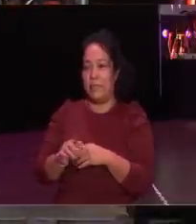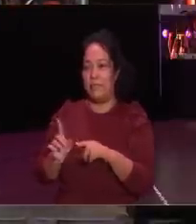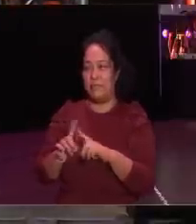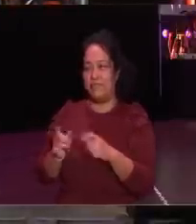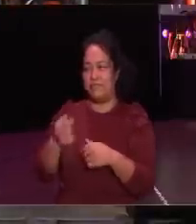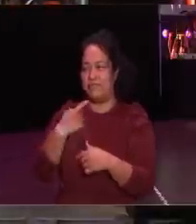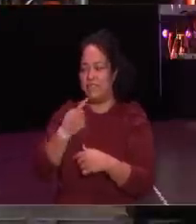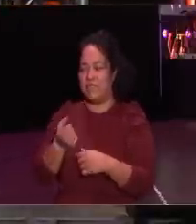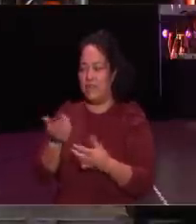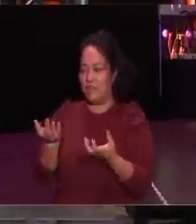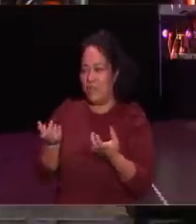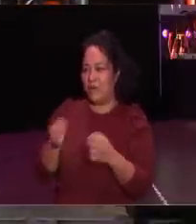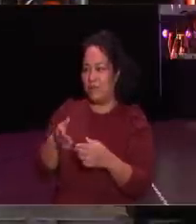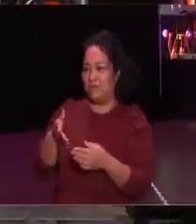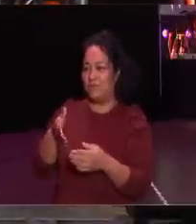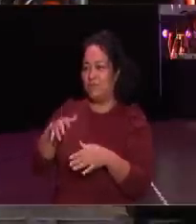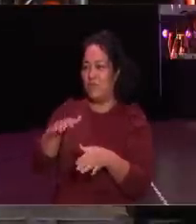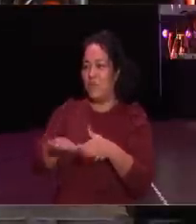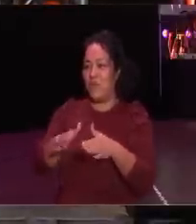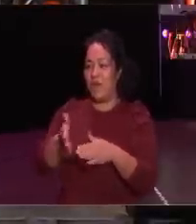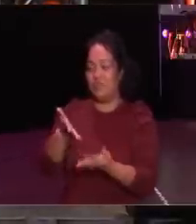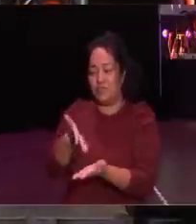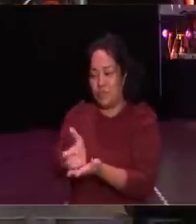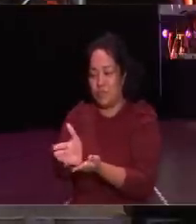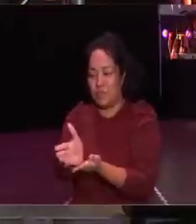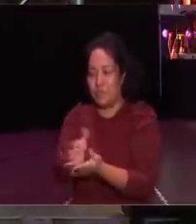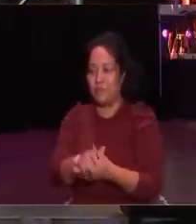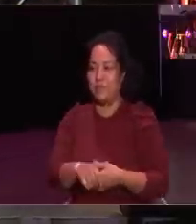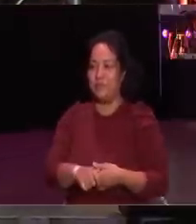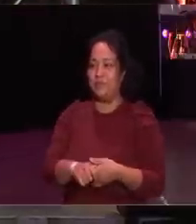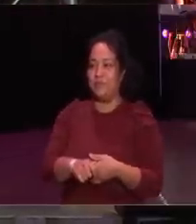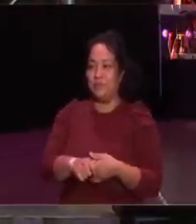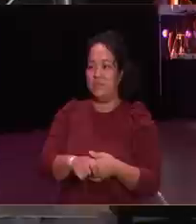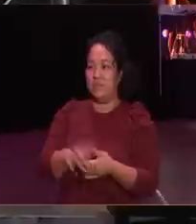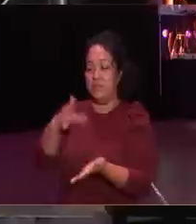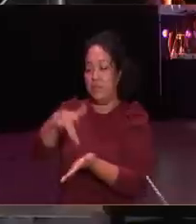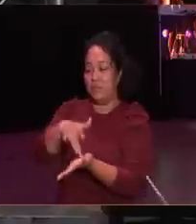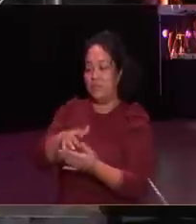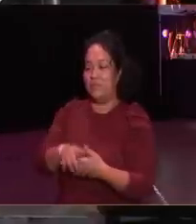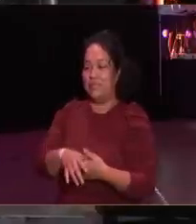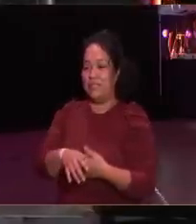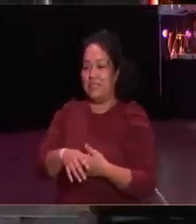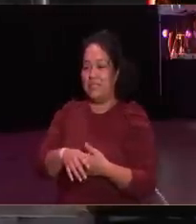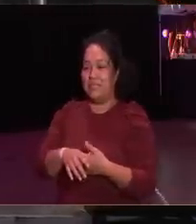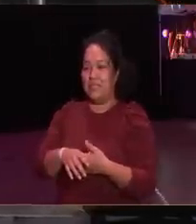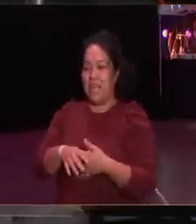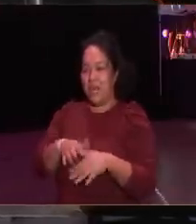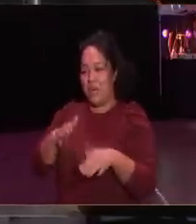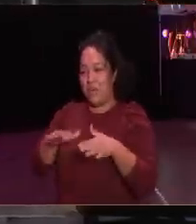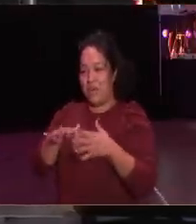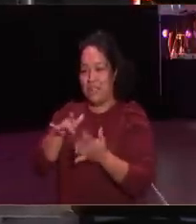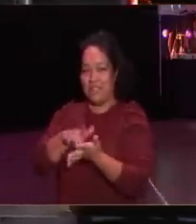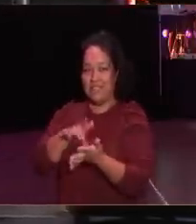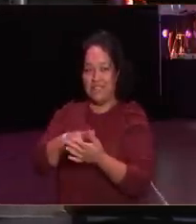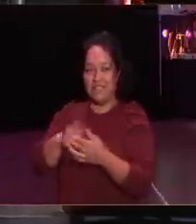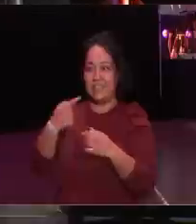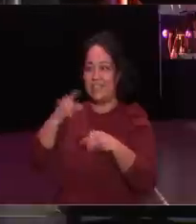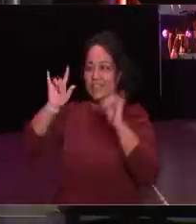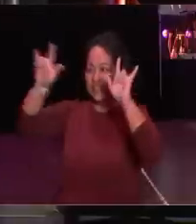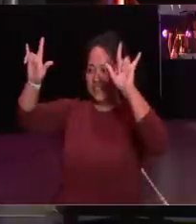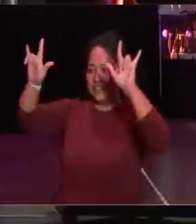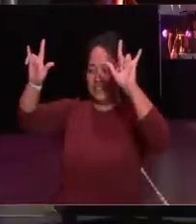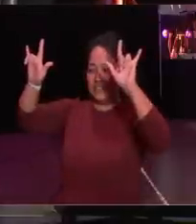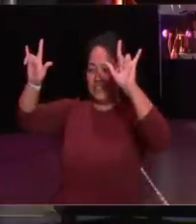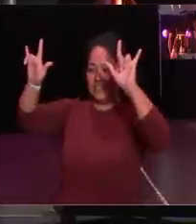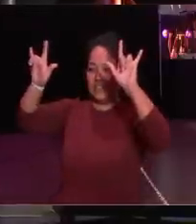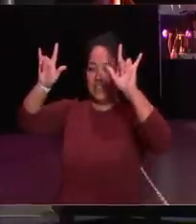el medio. But they said, we want you to walk down the middle. Y cuando pasé por el medio, me hicieron así. And when I was walking through the middle, they went like this. Todos los